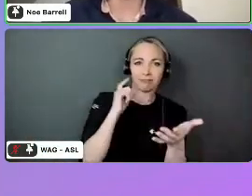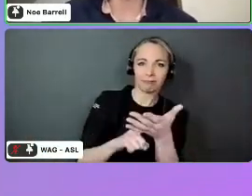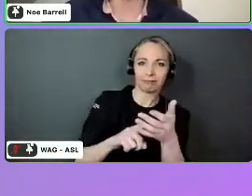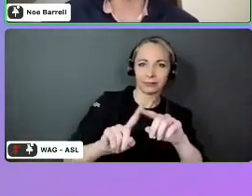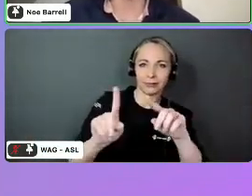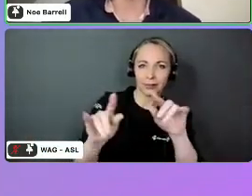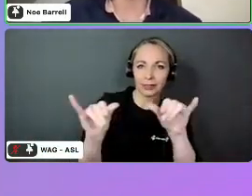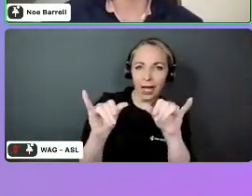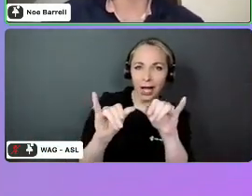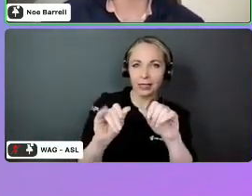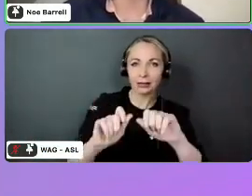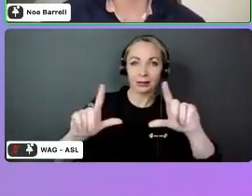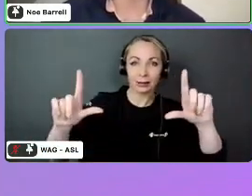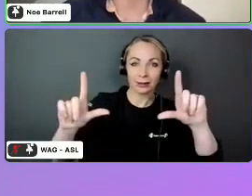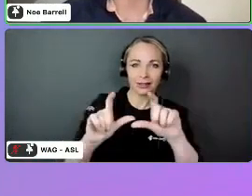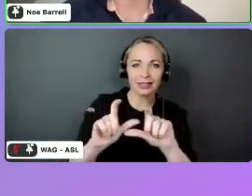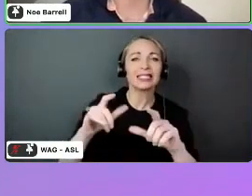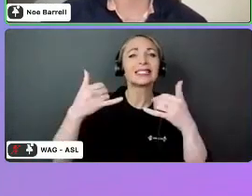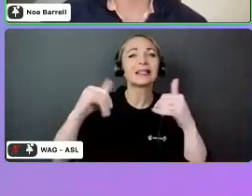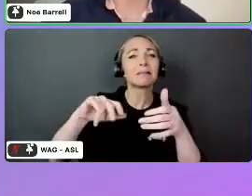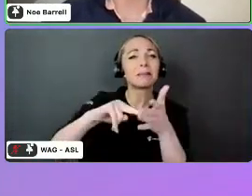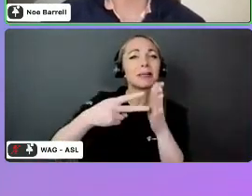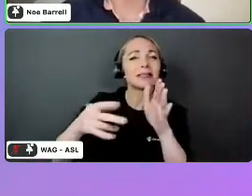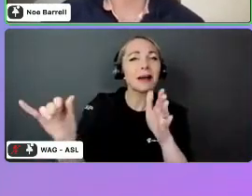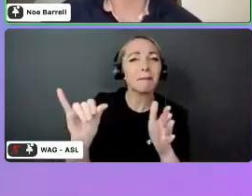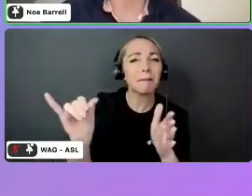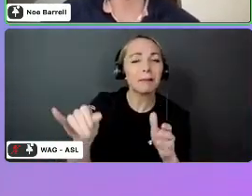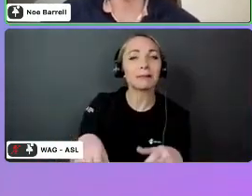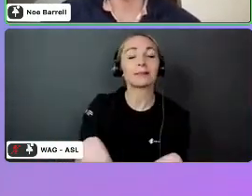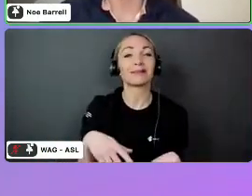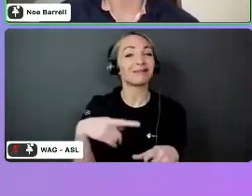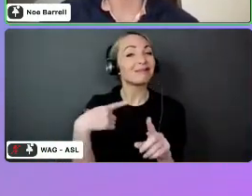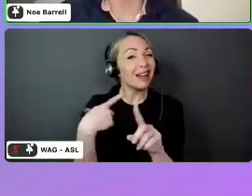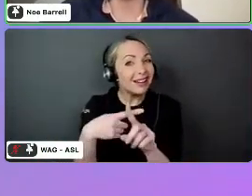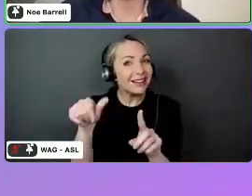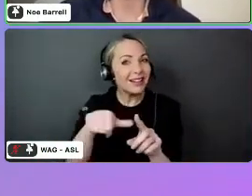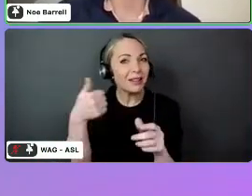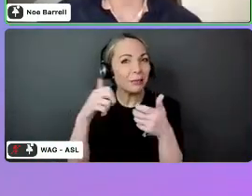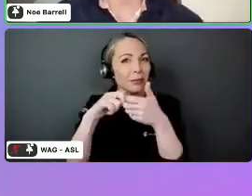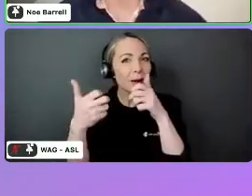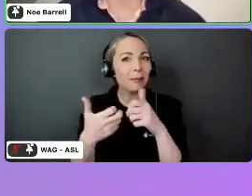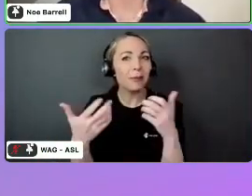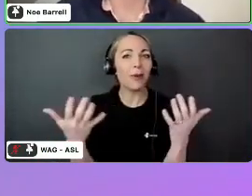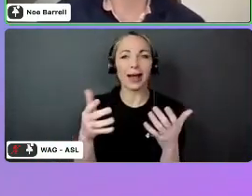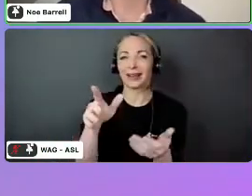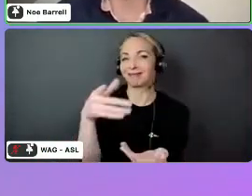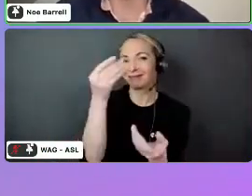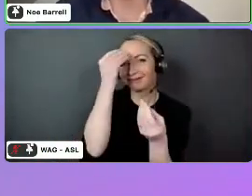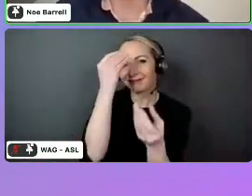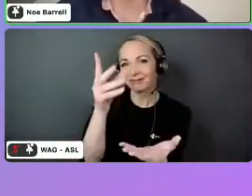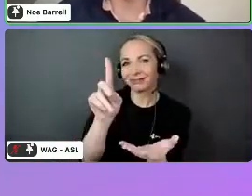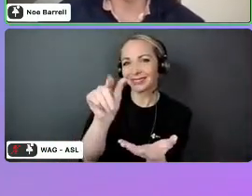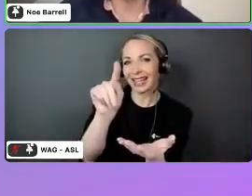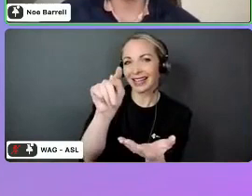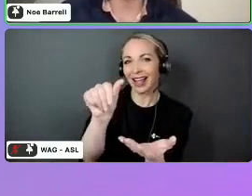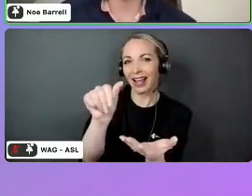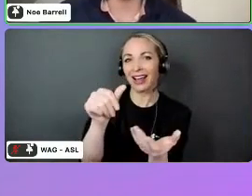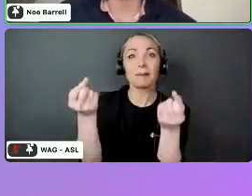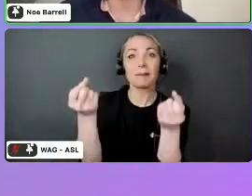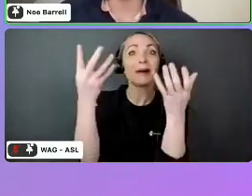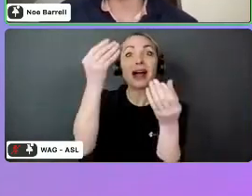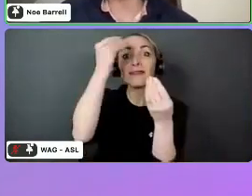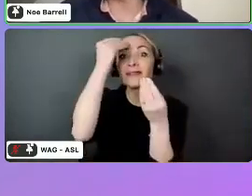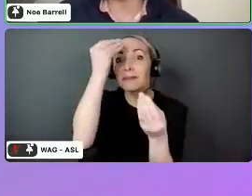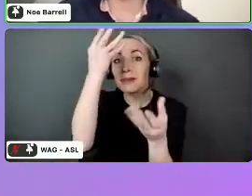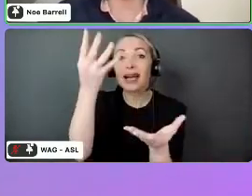I said, all of the data that is out there for user interfaces or for the web is not with accessibility in mind. And it